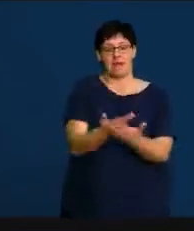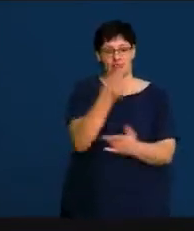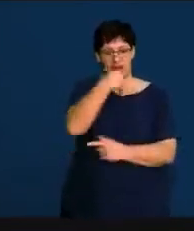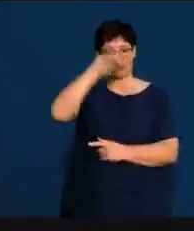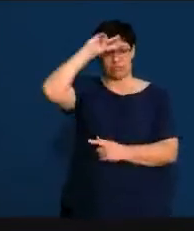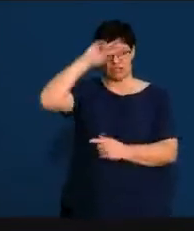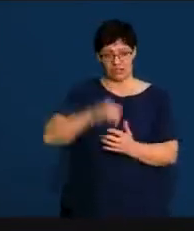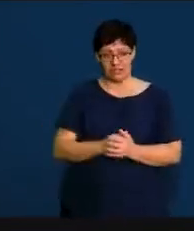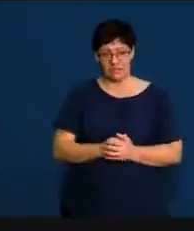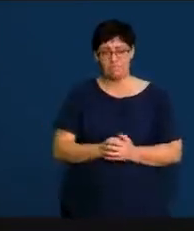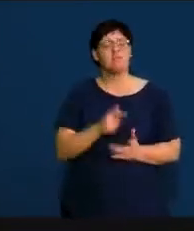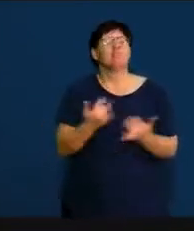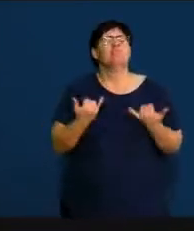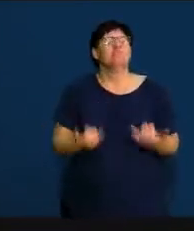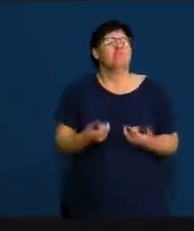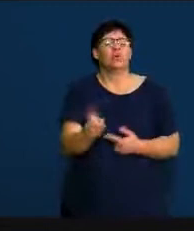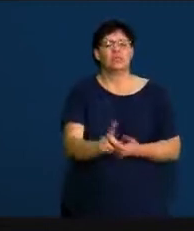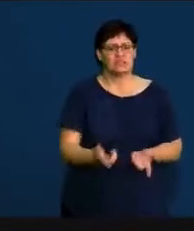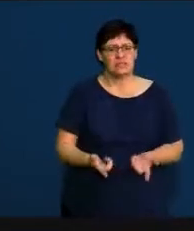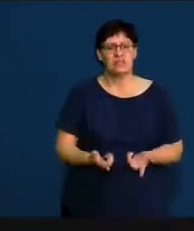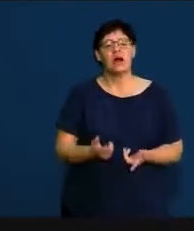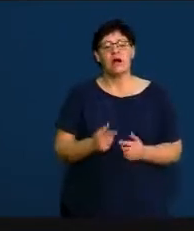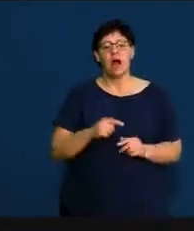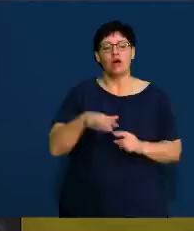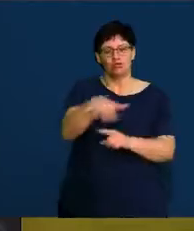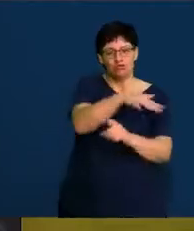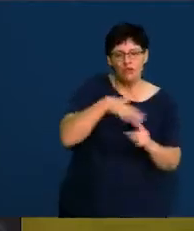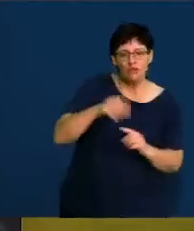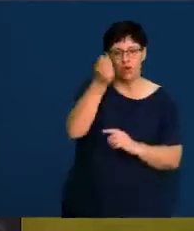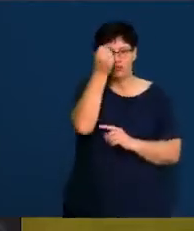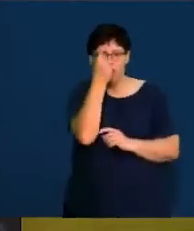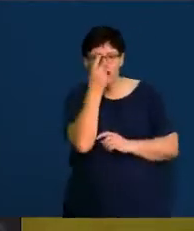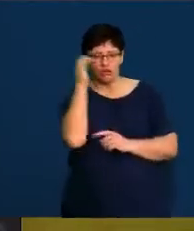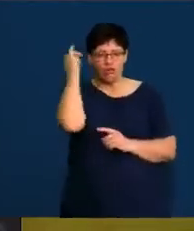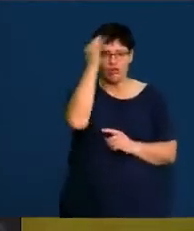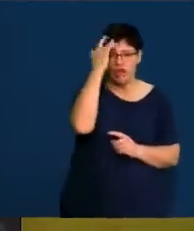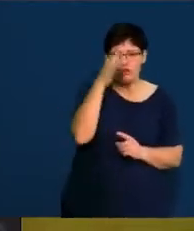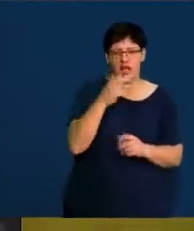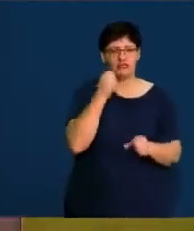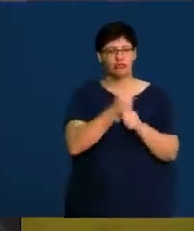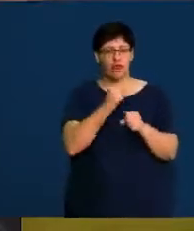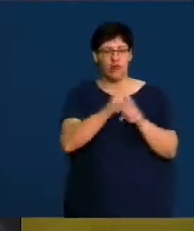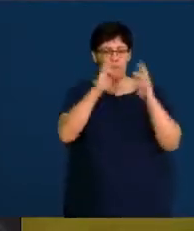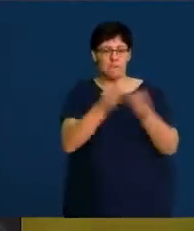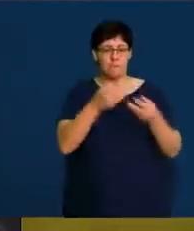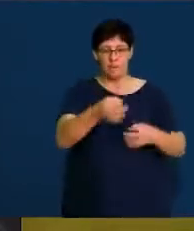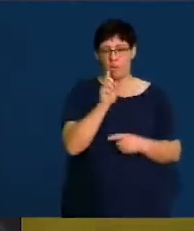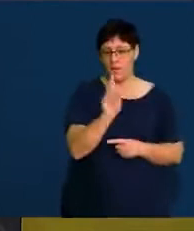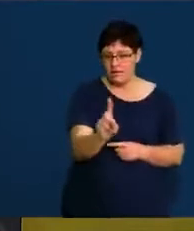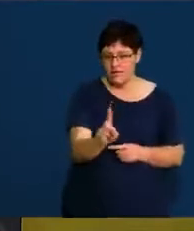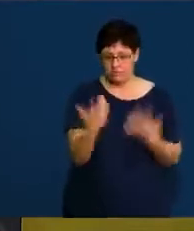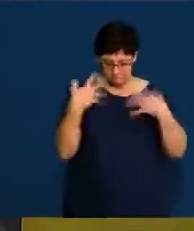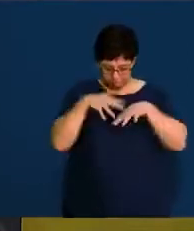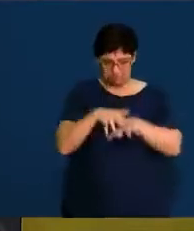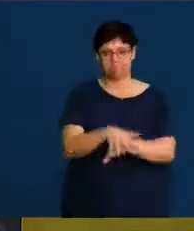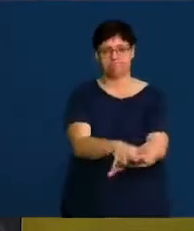interpretation. Here, we're bringing in all the geographical knowledge from theory, Geography Paper 1, and integrating